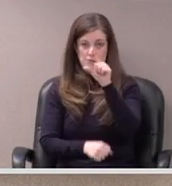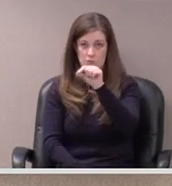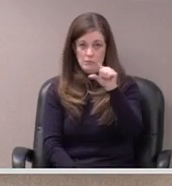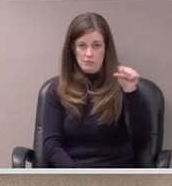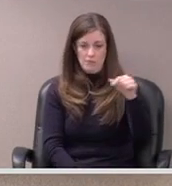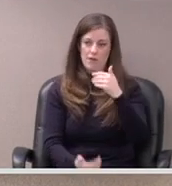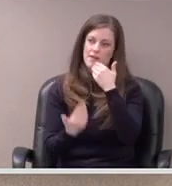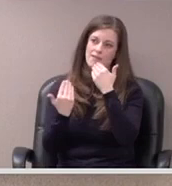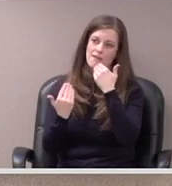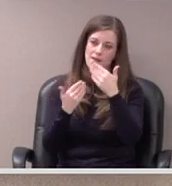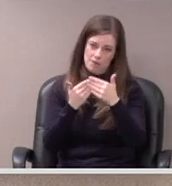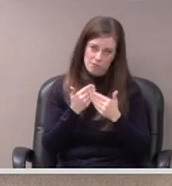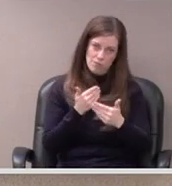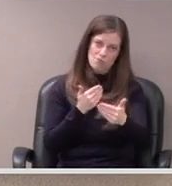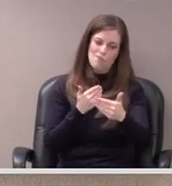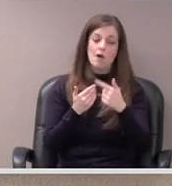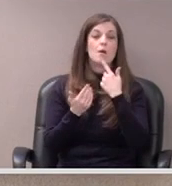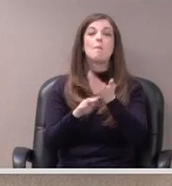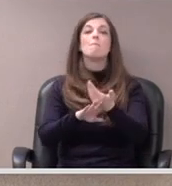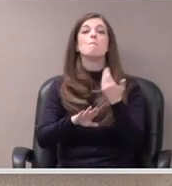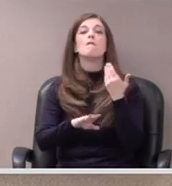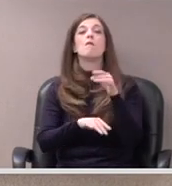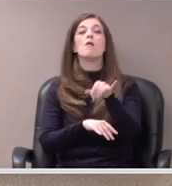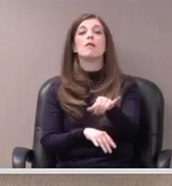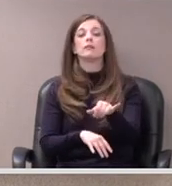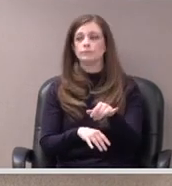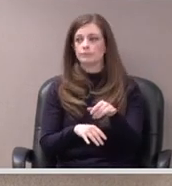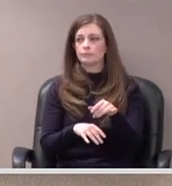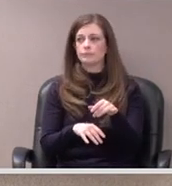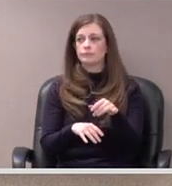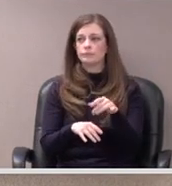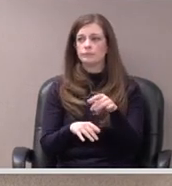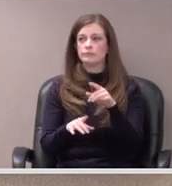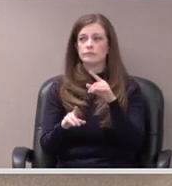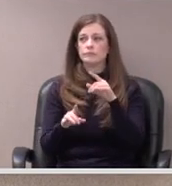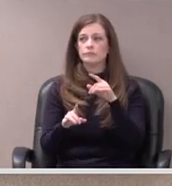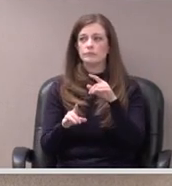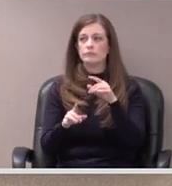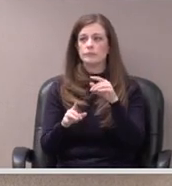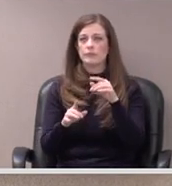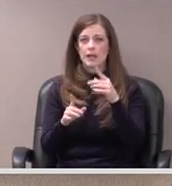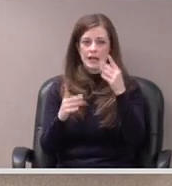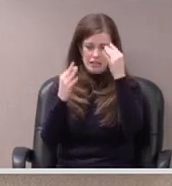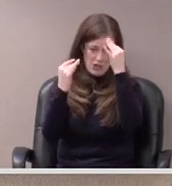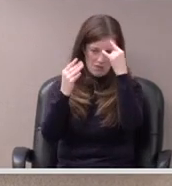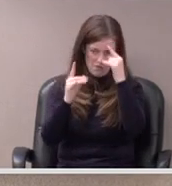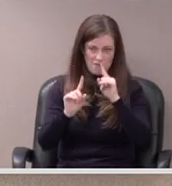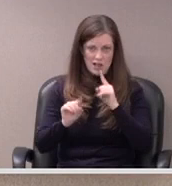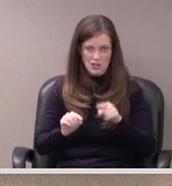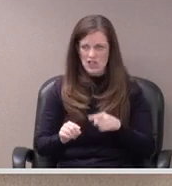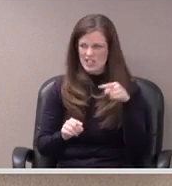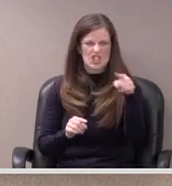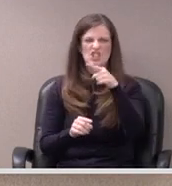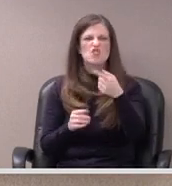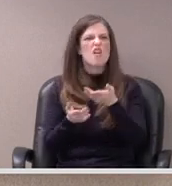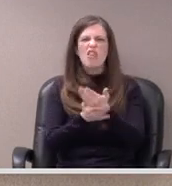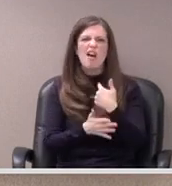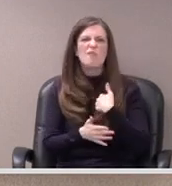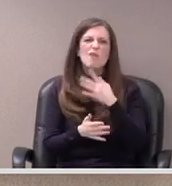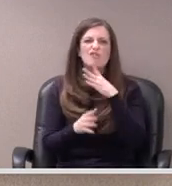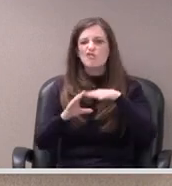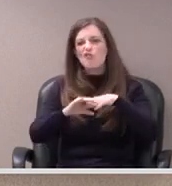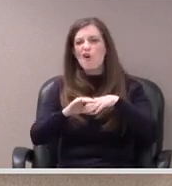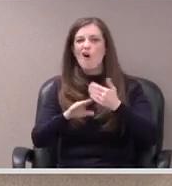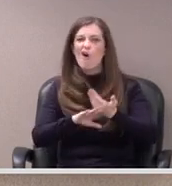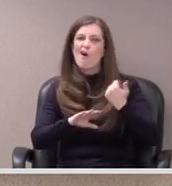as we move forward. Before we do resolutions, since y'all didn't let me talk earlier, I've